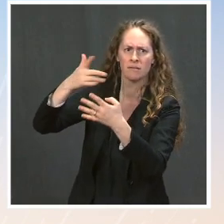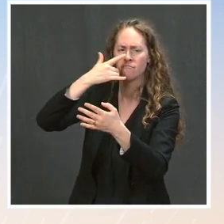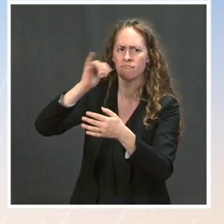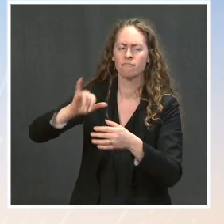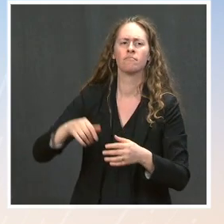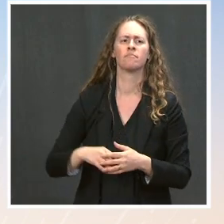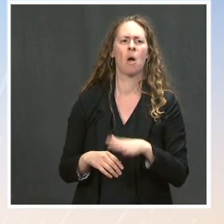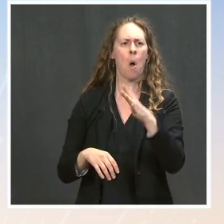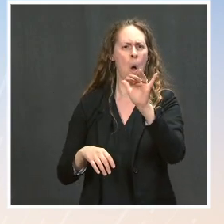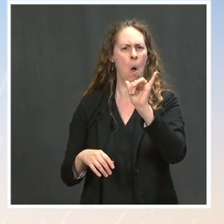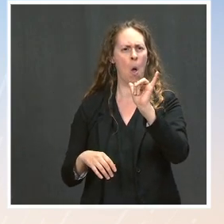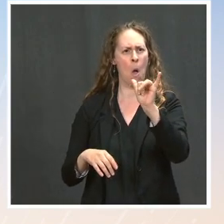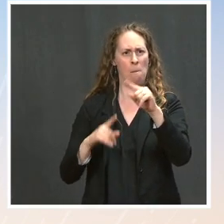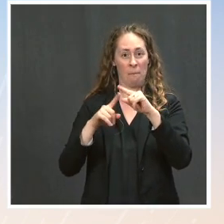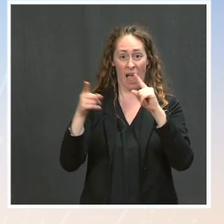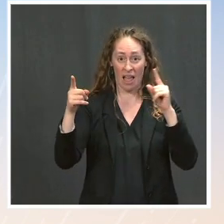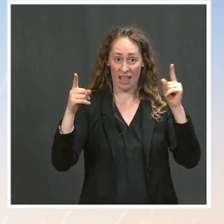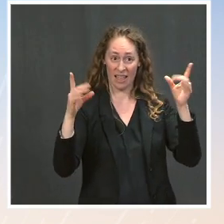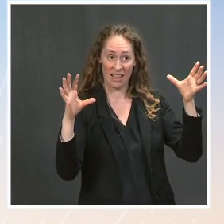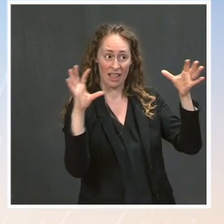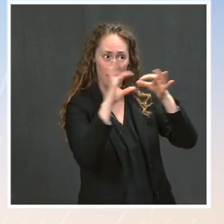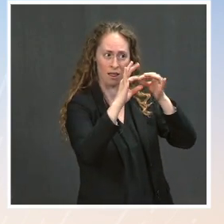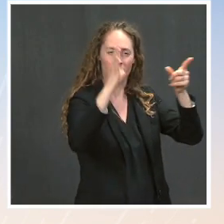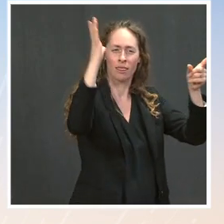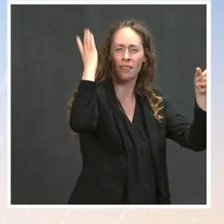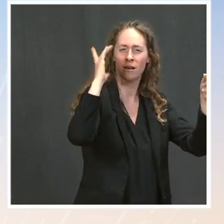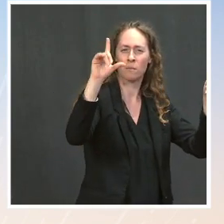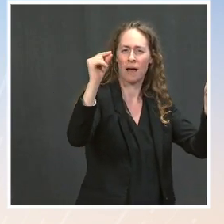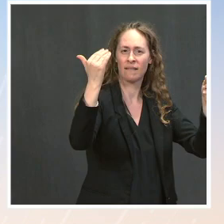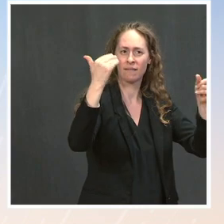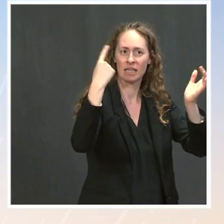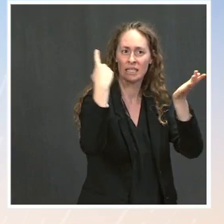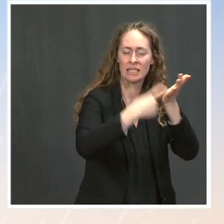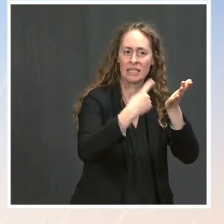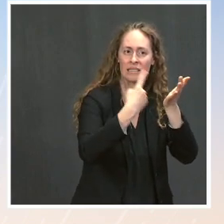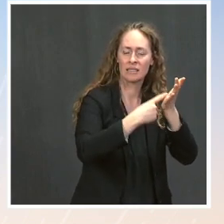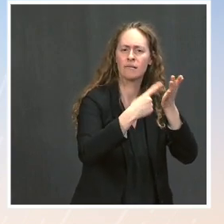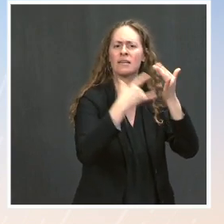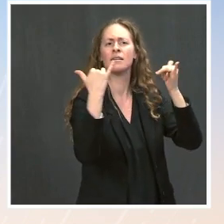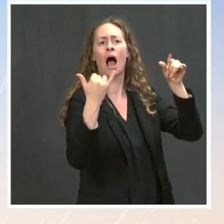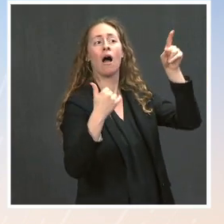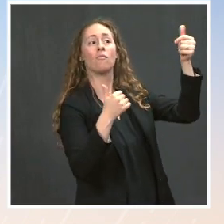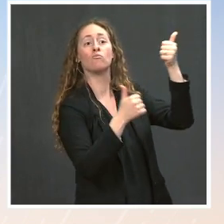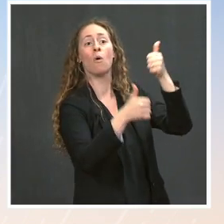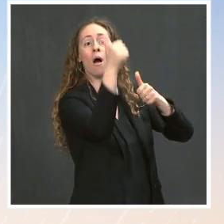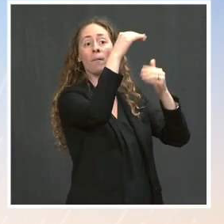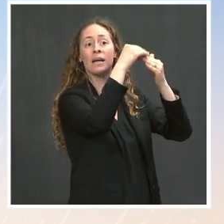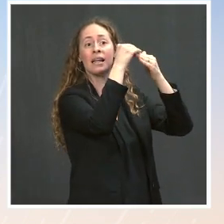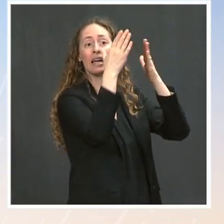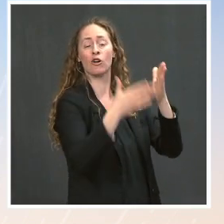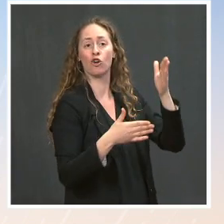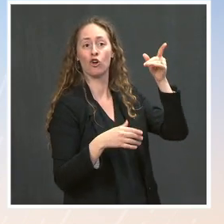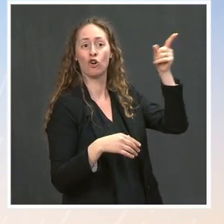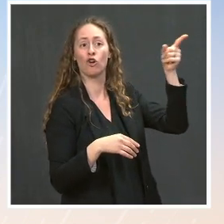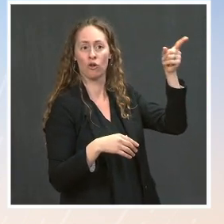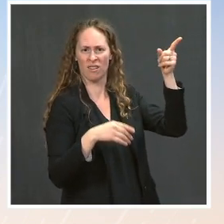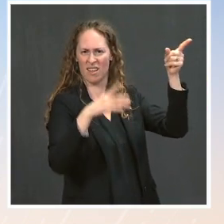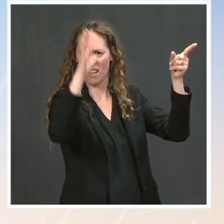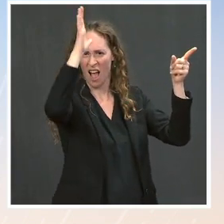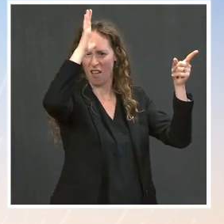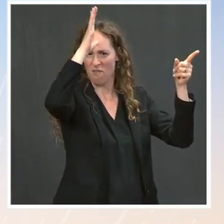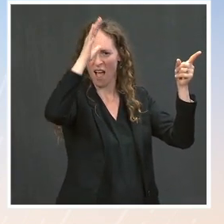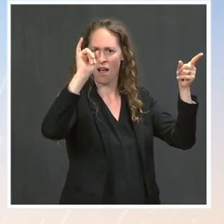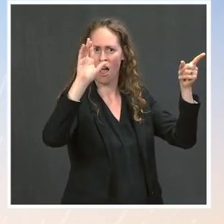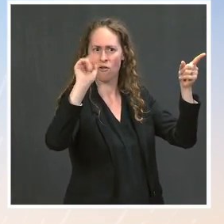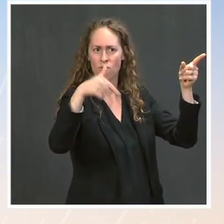the discussions in 2015, and currently Foreign Minister's Reef is in Iraq too. So I'd be interested to know whether the two